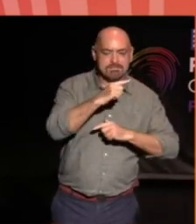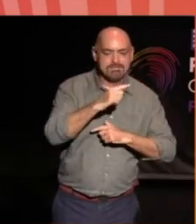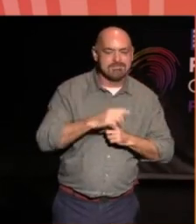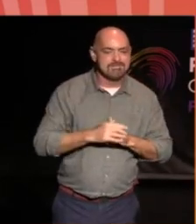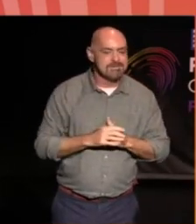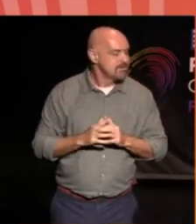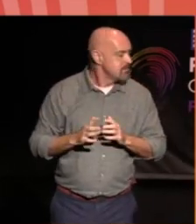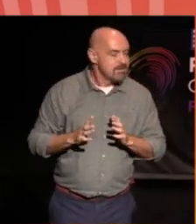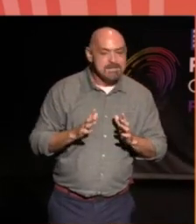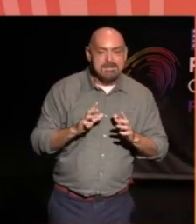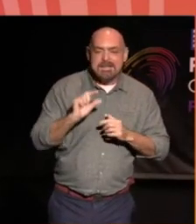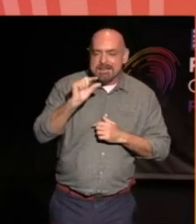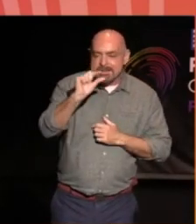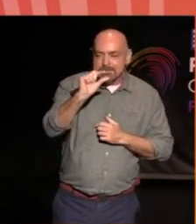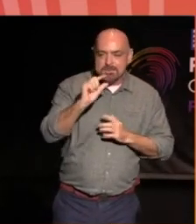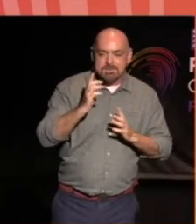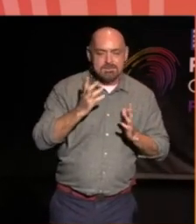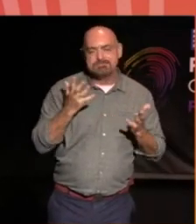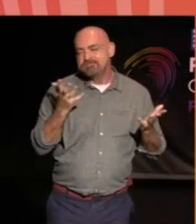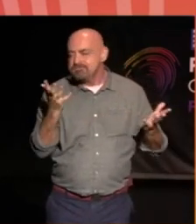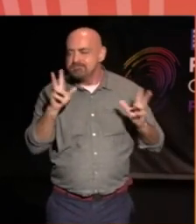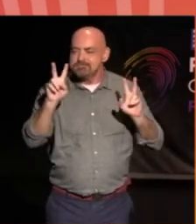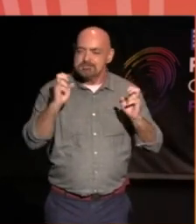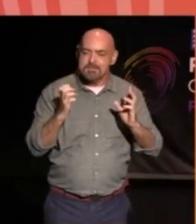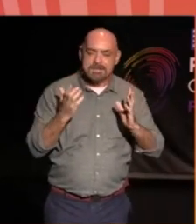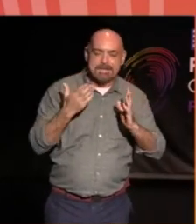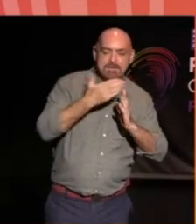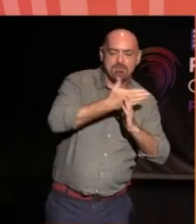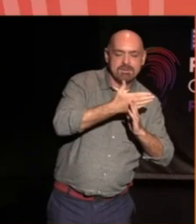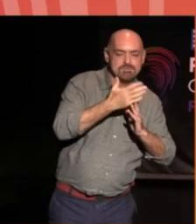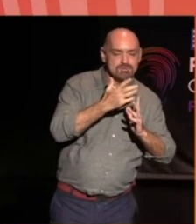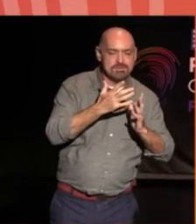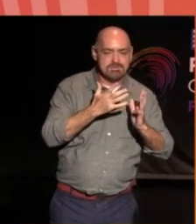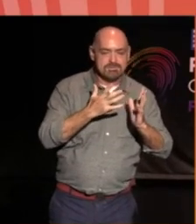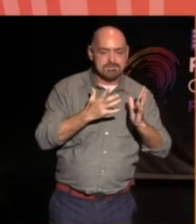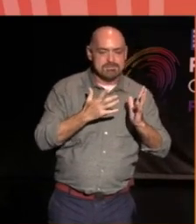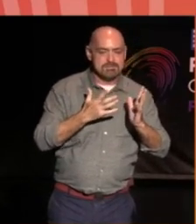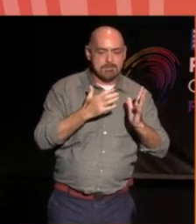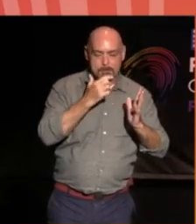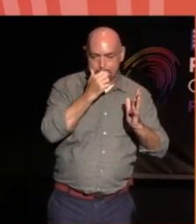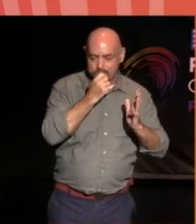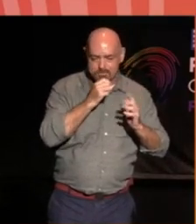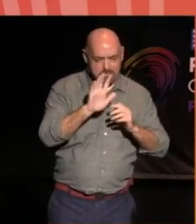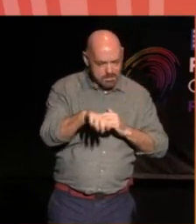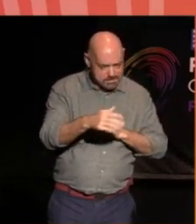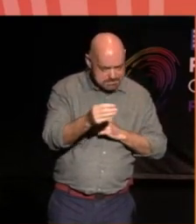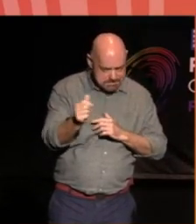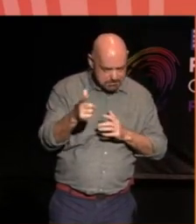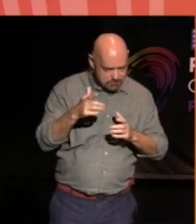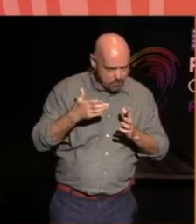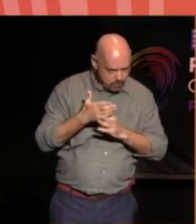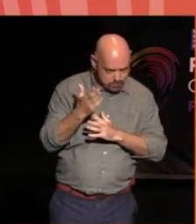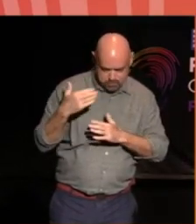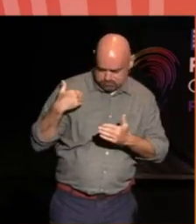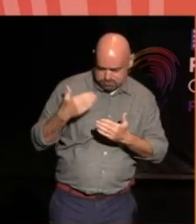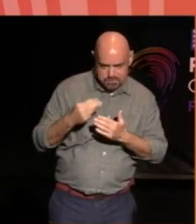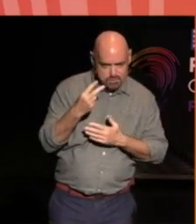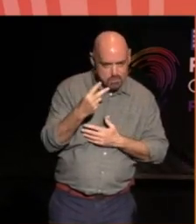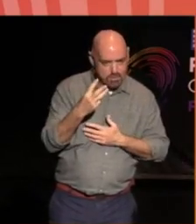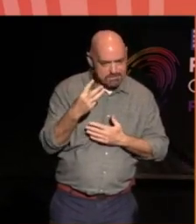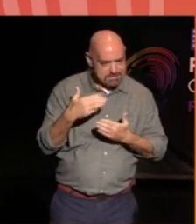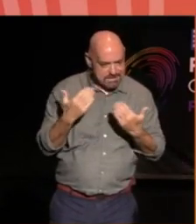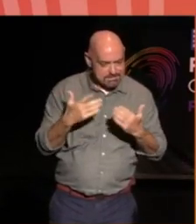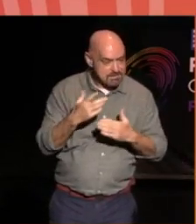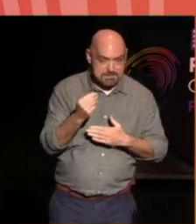we're just doing a little intervention, as artists often say. Some of you have been here for the whole weekend, some of you just arrived this